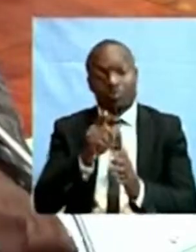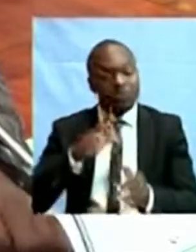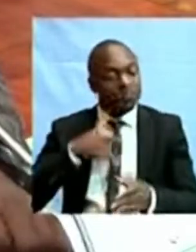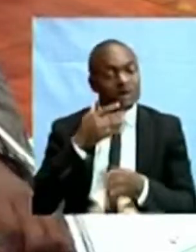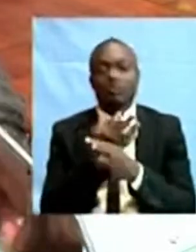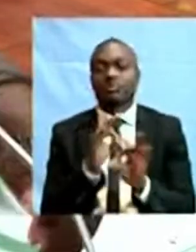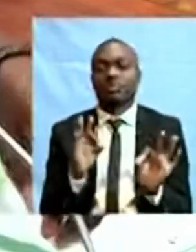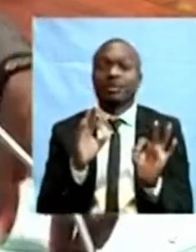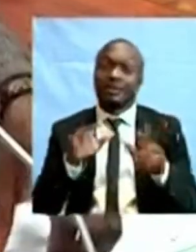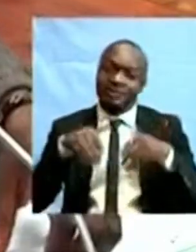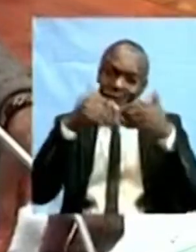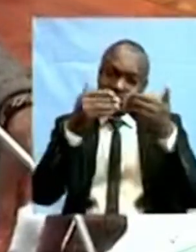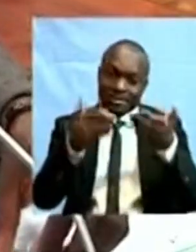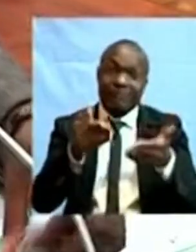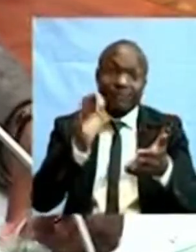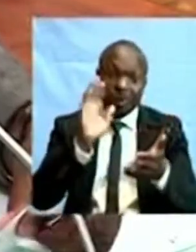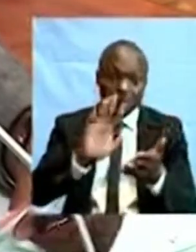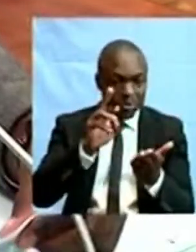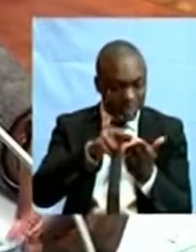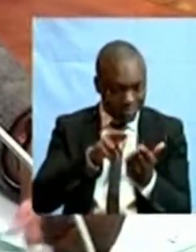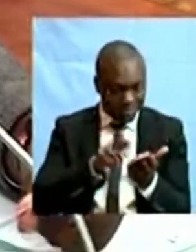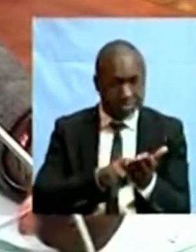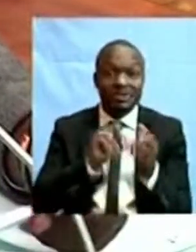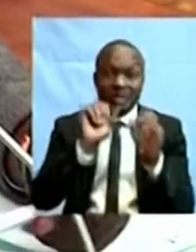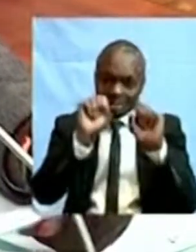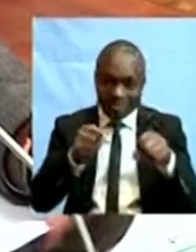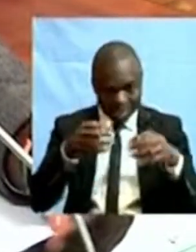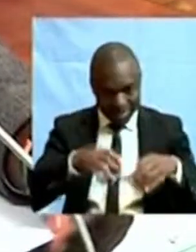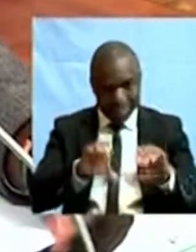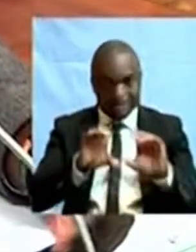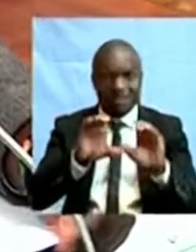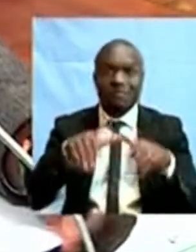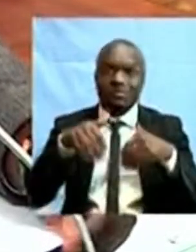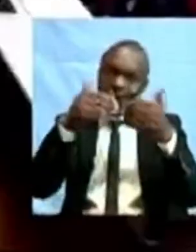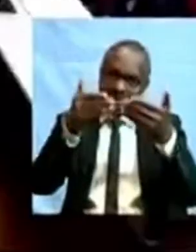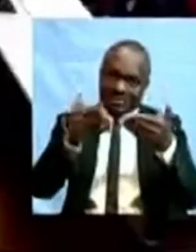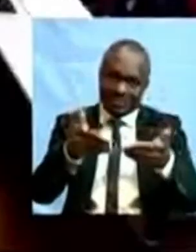free as you make your submission. You may kindly proceed to submit.